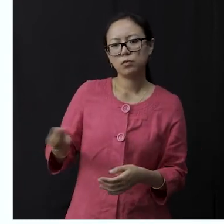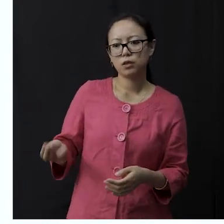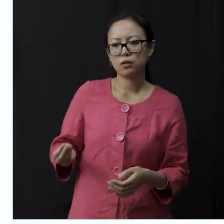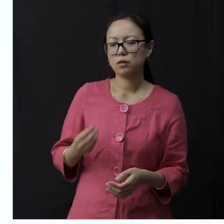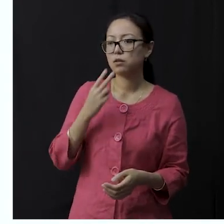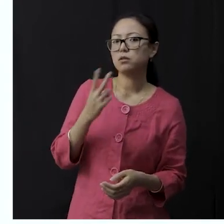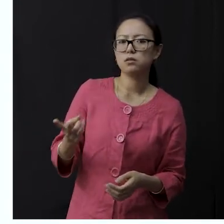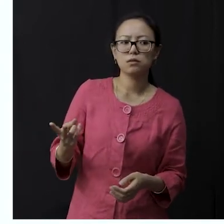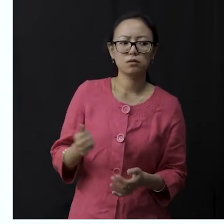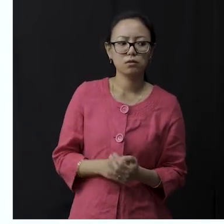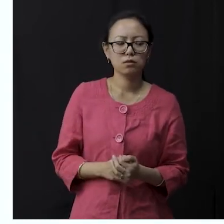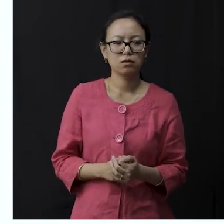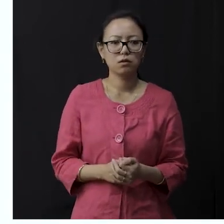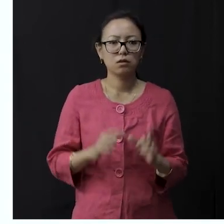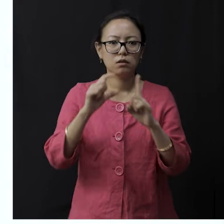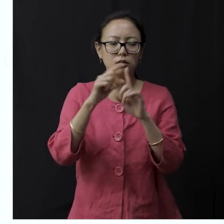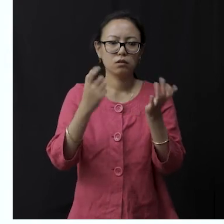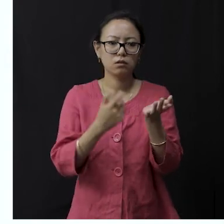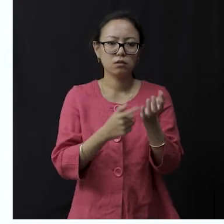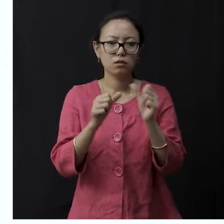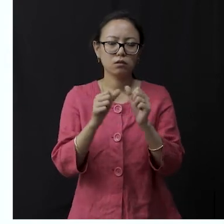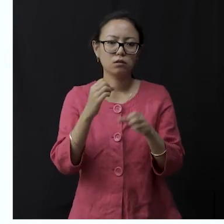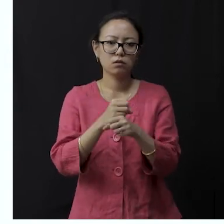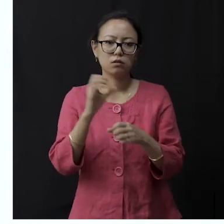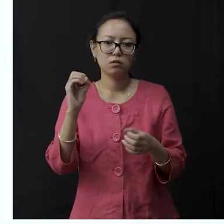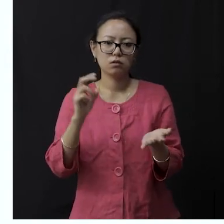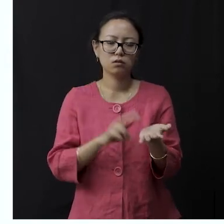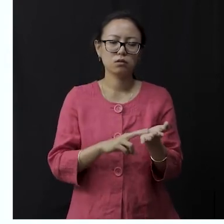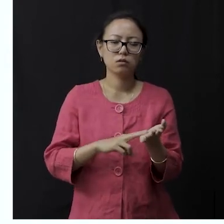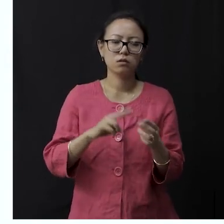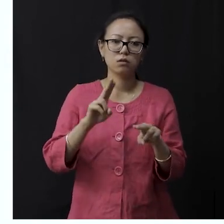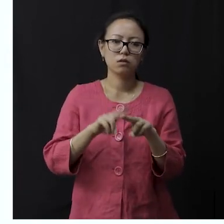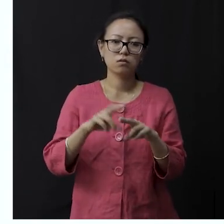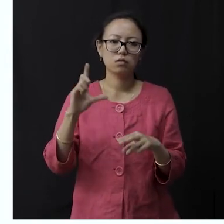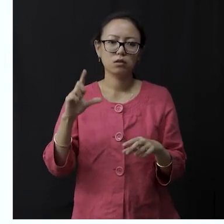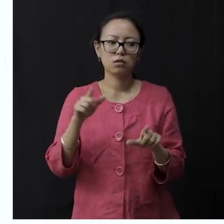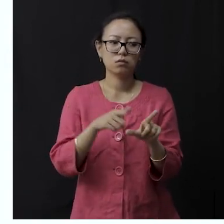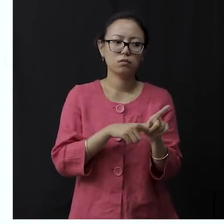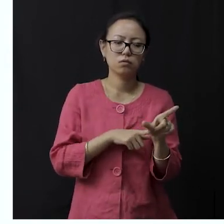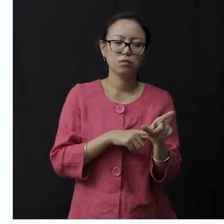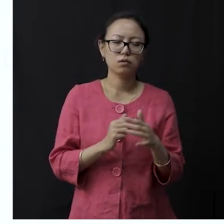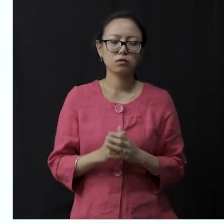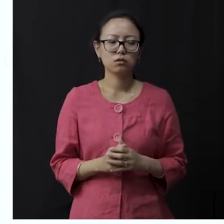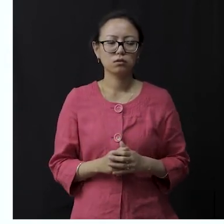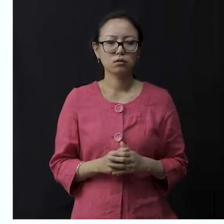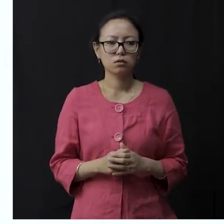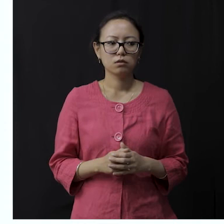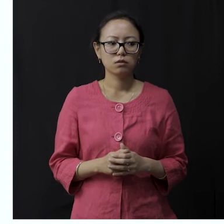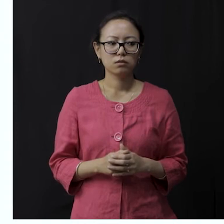around, and they have a small thin long body, but their wings are very long and thin, right? We all have